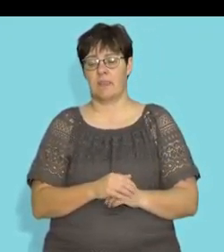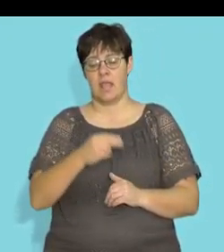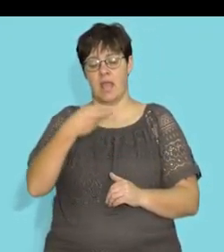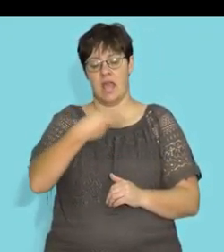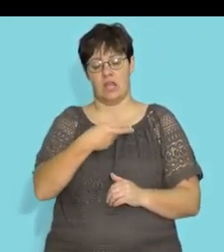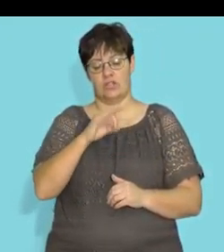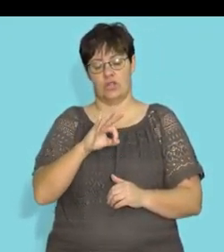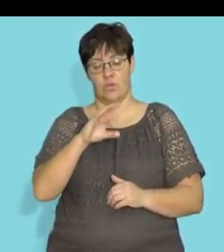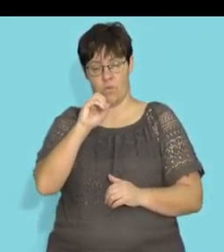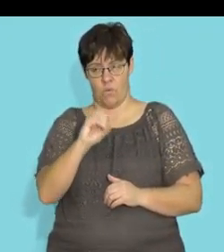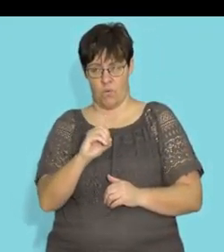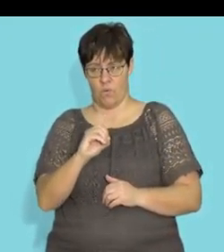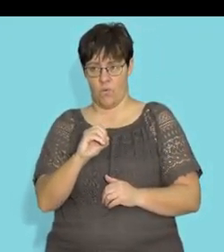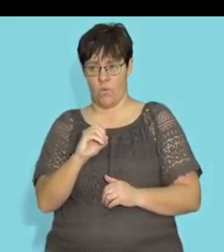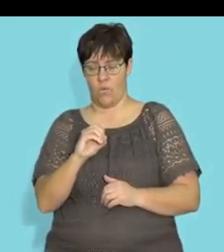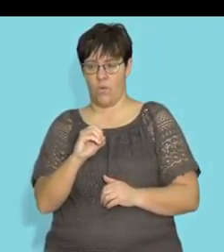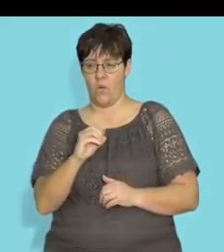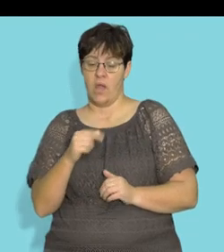the base.